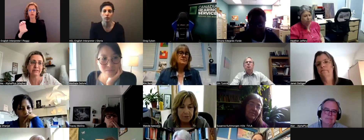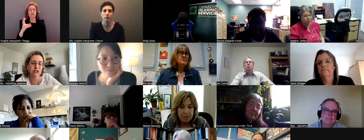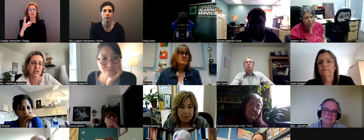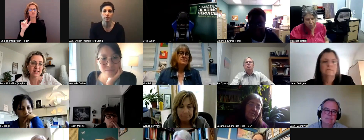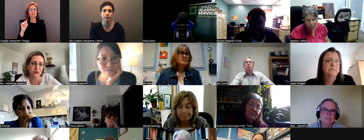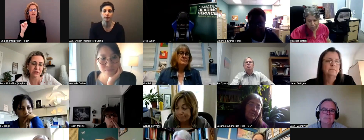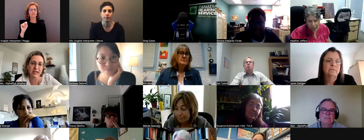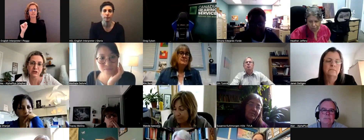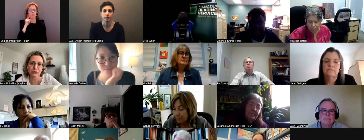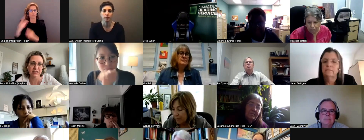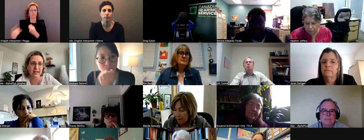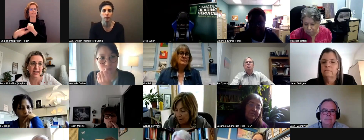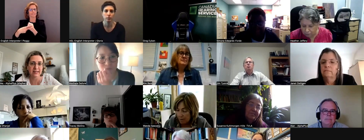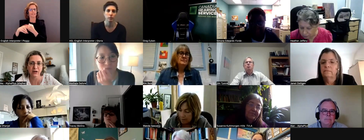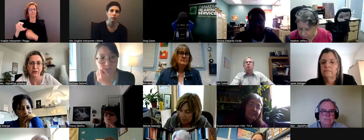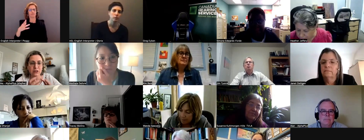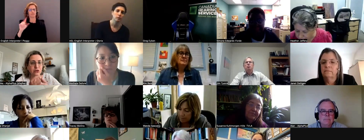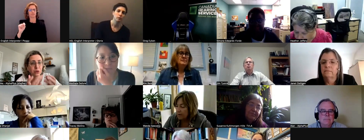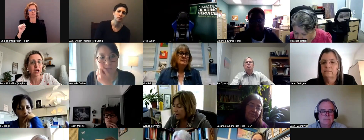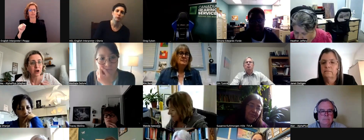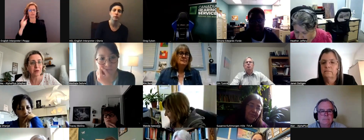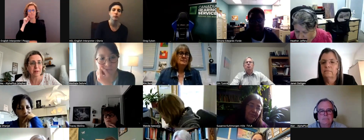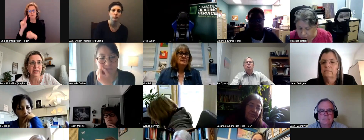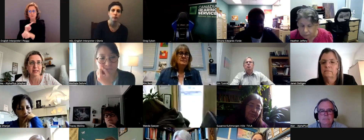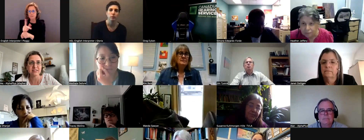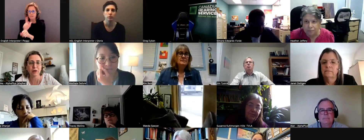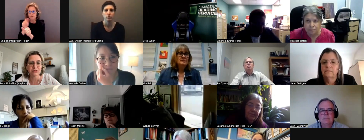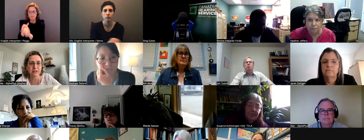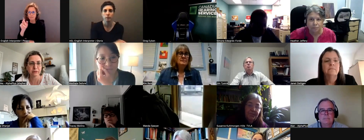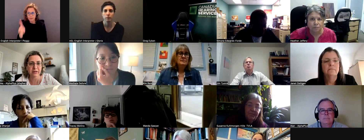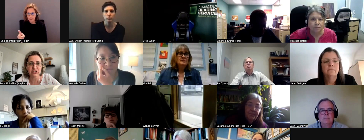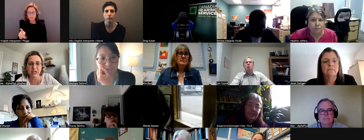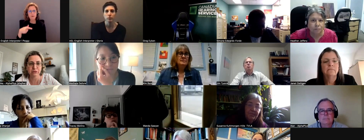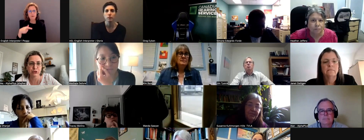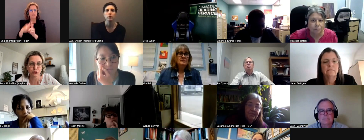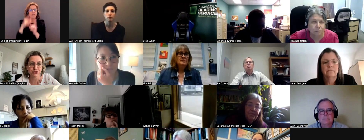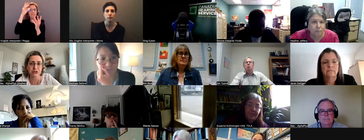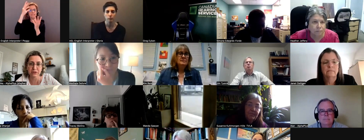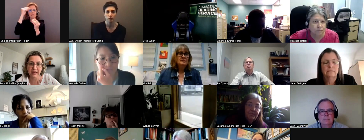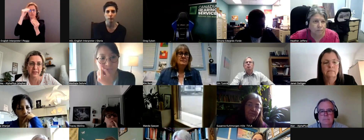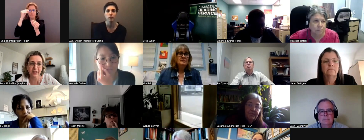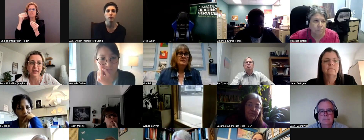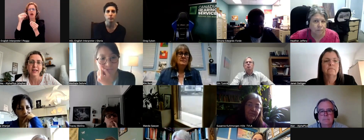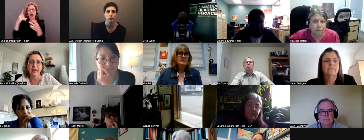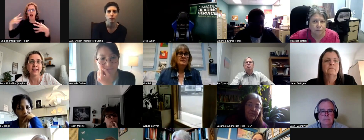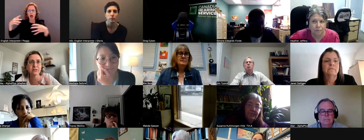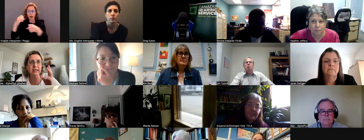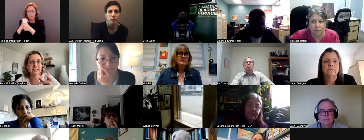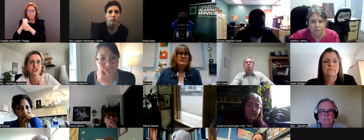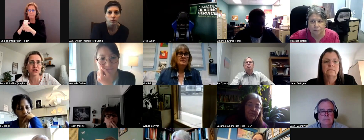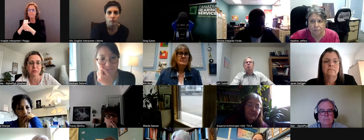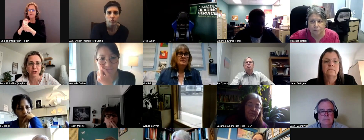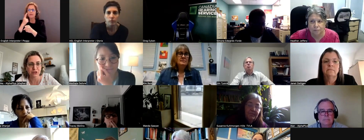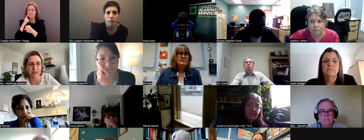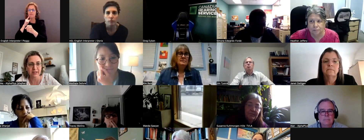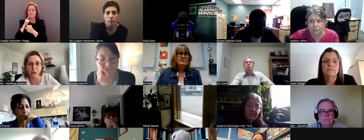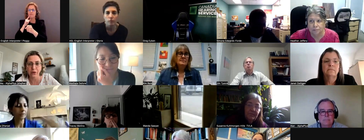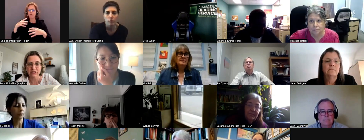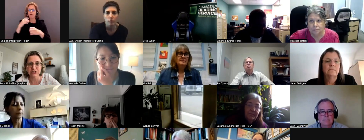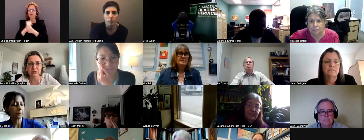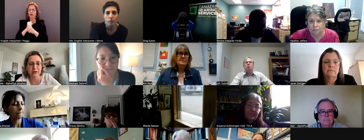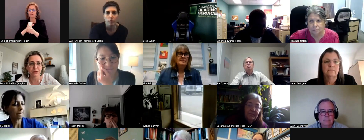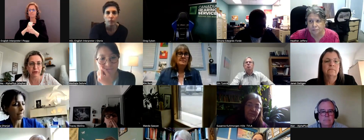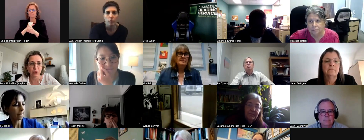to save the chat so we can use it as a way to combine some of the information and resources together. And in the chat, we also had